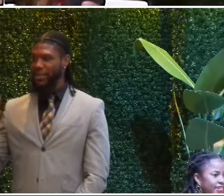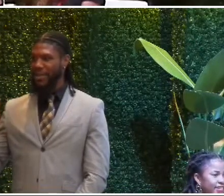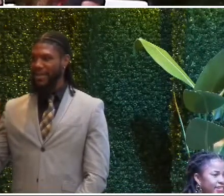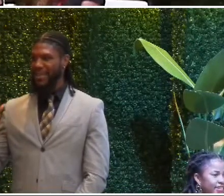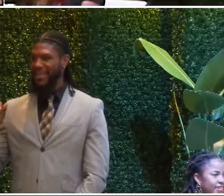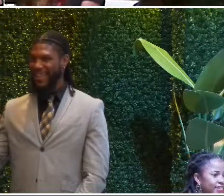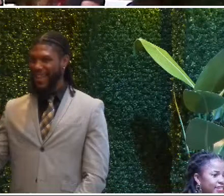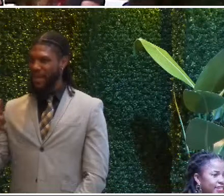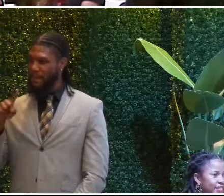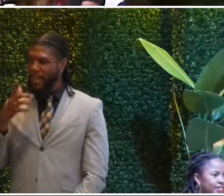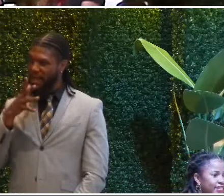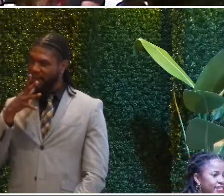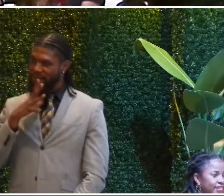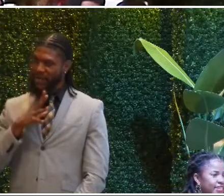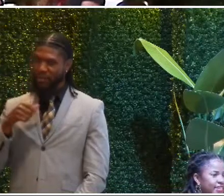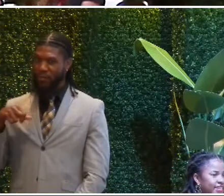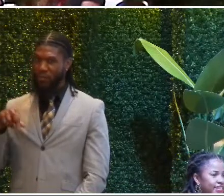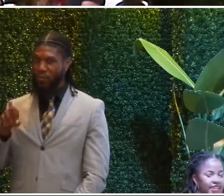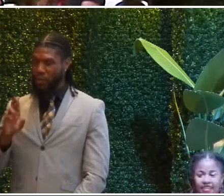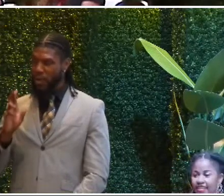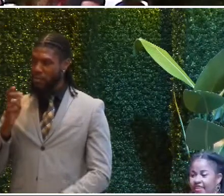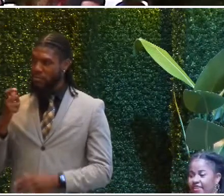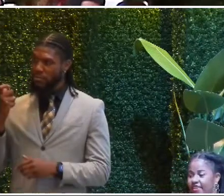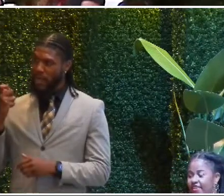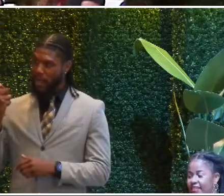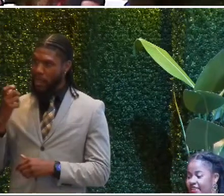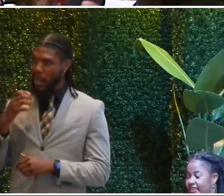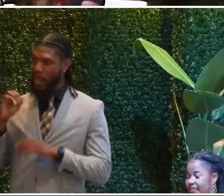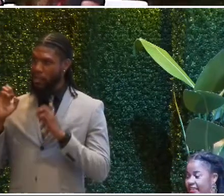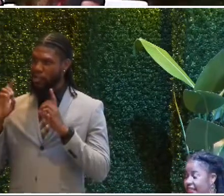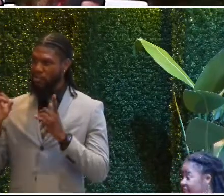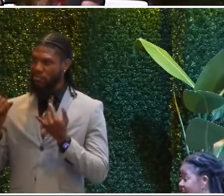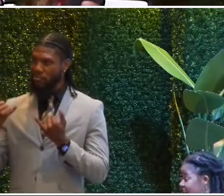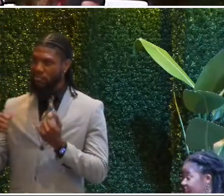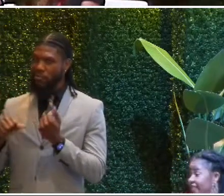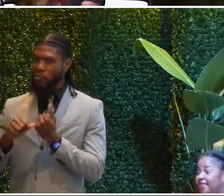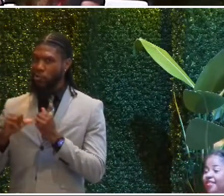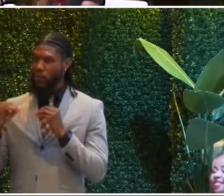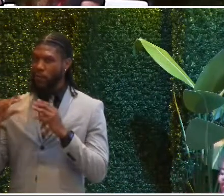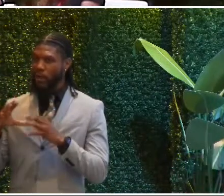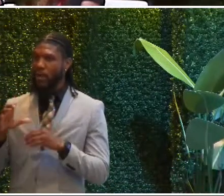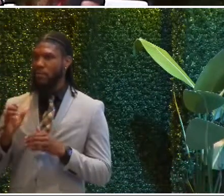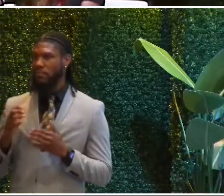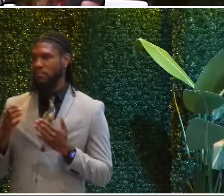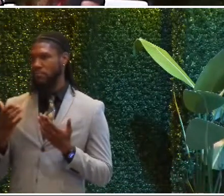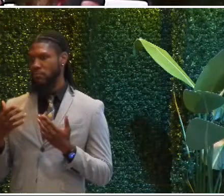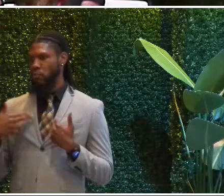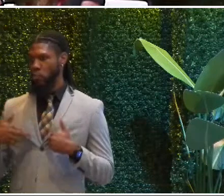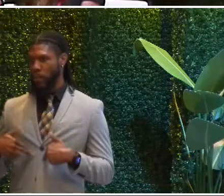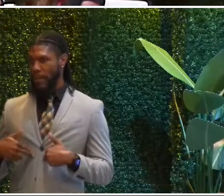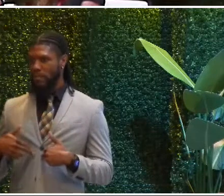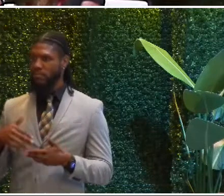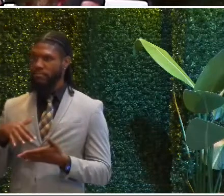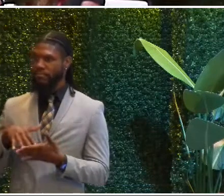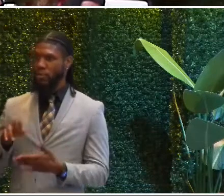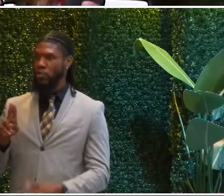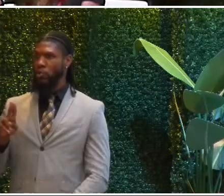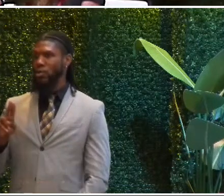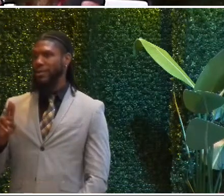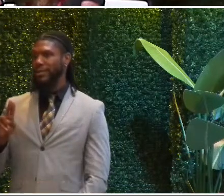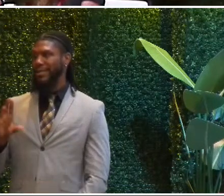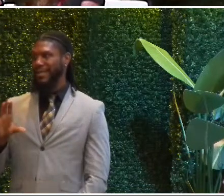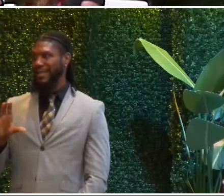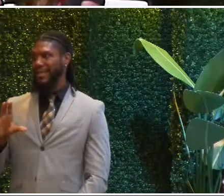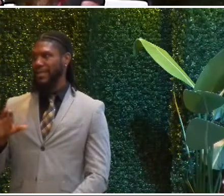and educator. She is currently Associate Professor of Anthropology at UC Santa Cruz, where she also serves